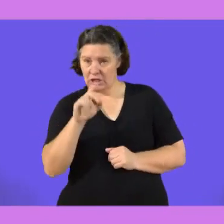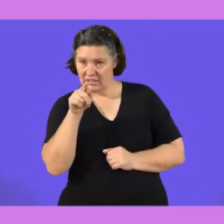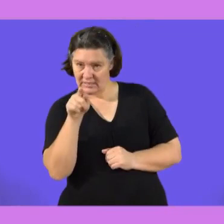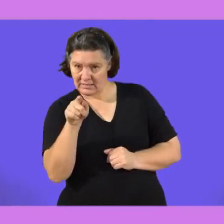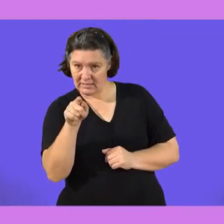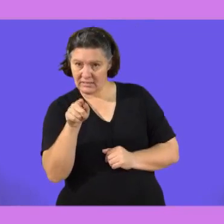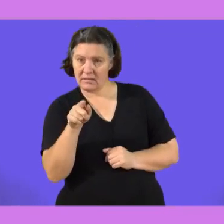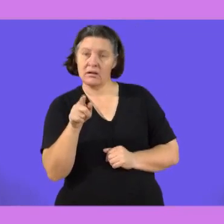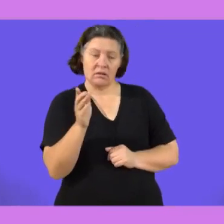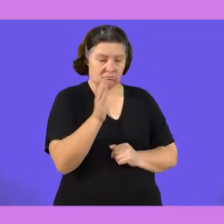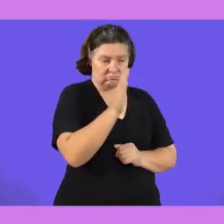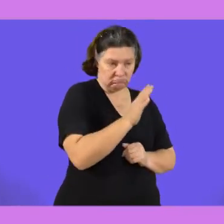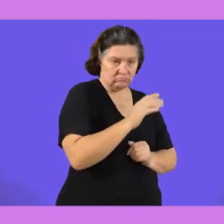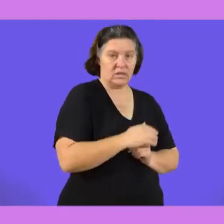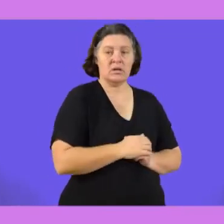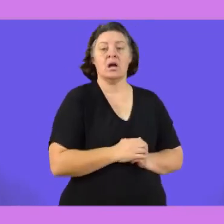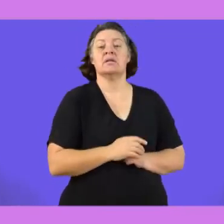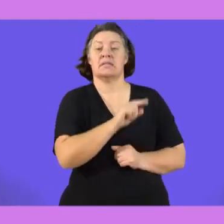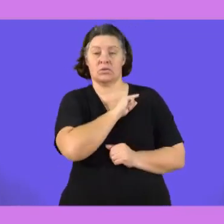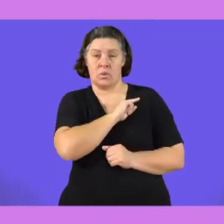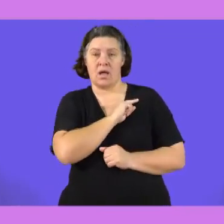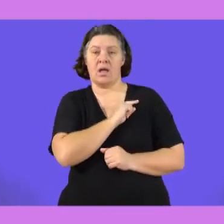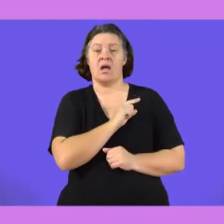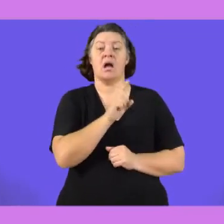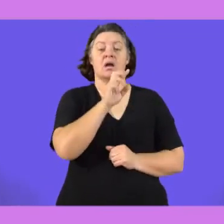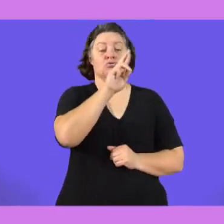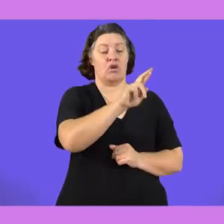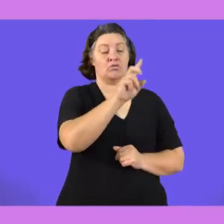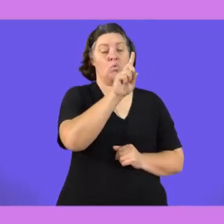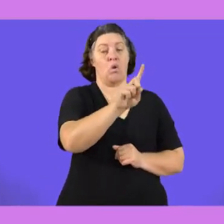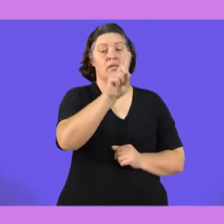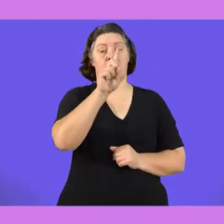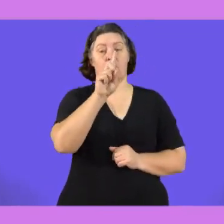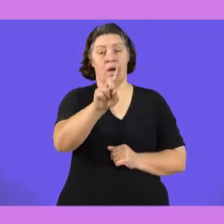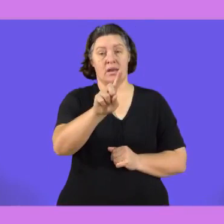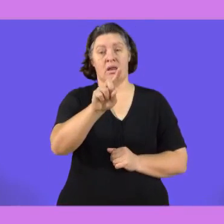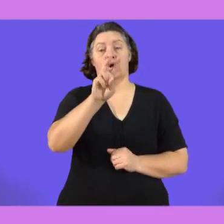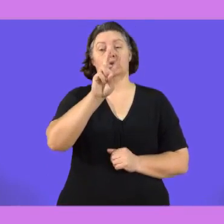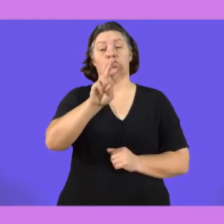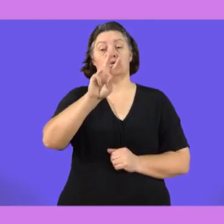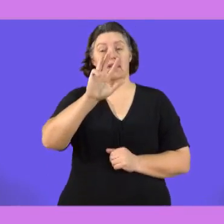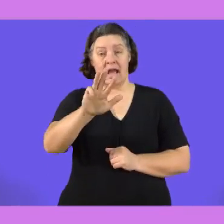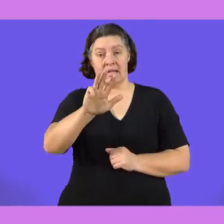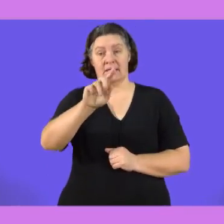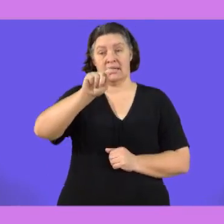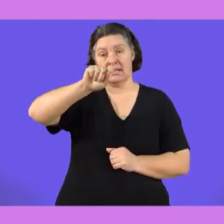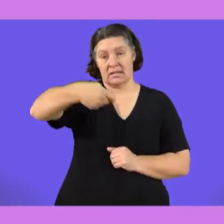1,129,565217. So I look at the third number after your decimal. So therefore, the price of this coffee machine,